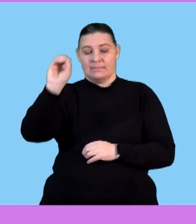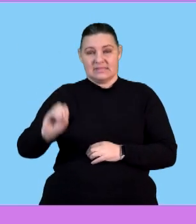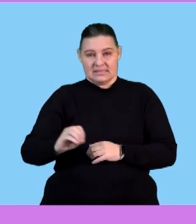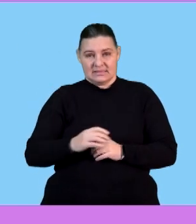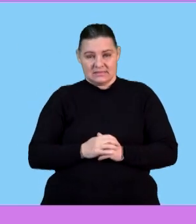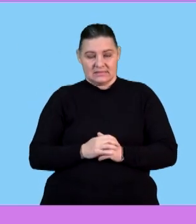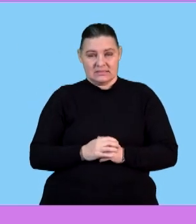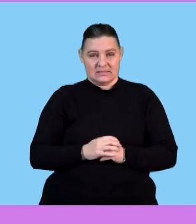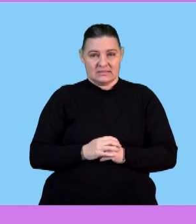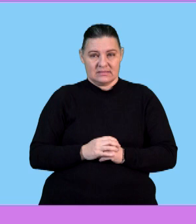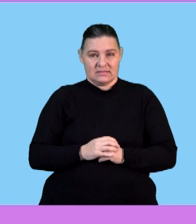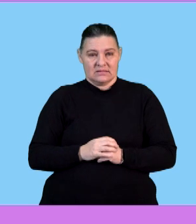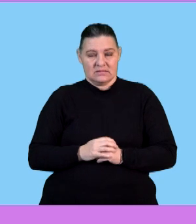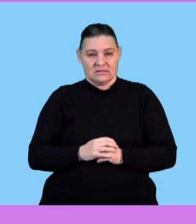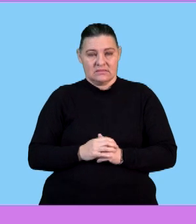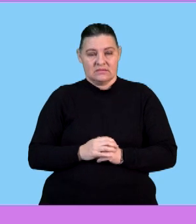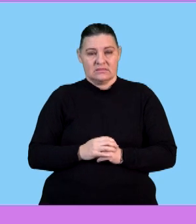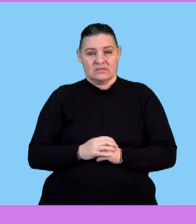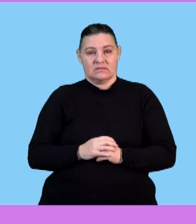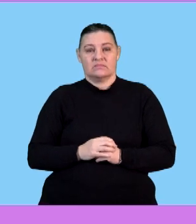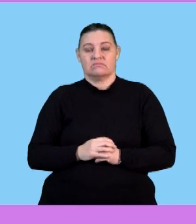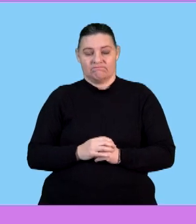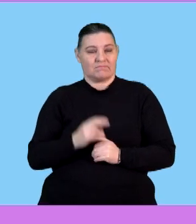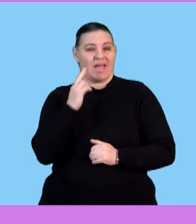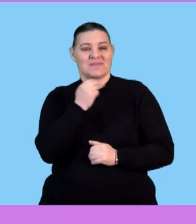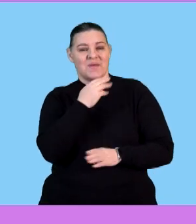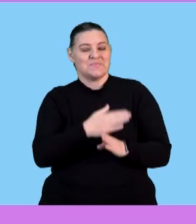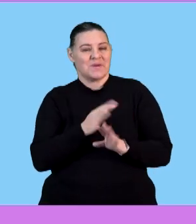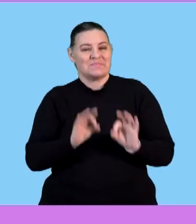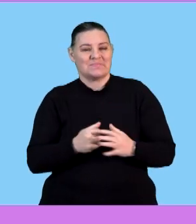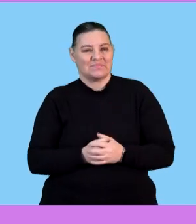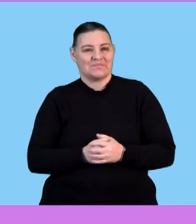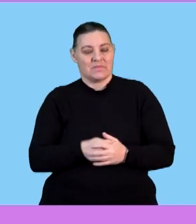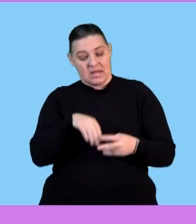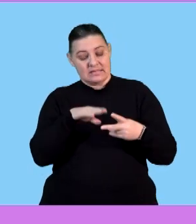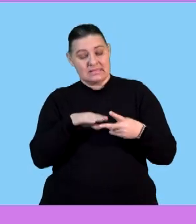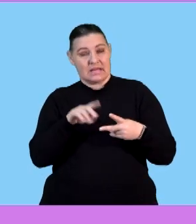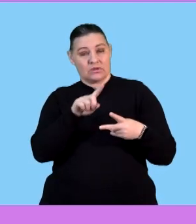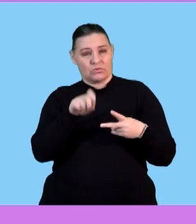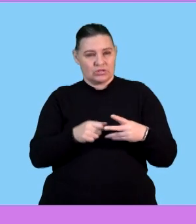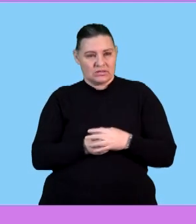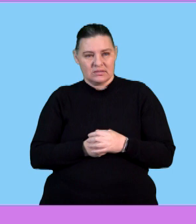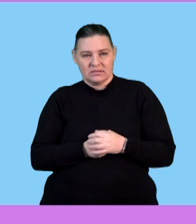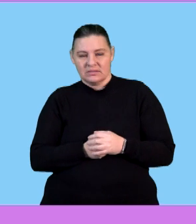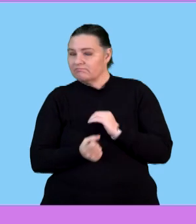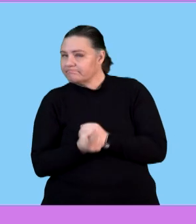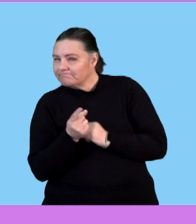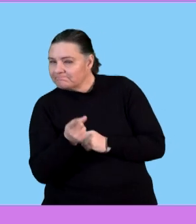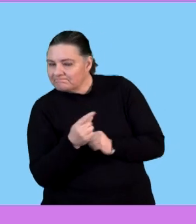43,88%. Ooh, a bit too fast there. There we go. Nice work. Let's do question 2. See, it's peeping ahead anyway.